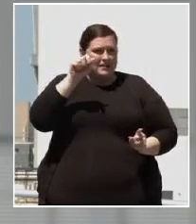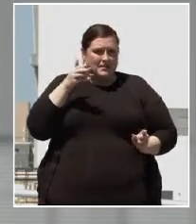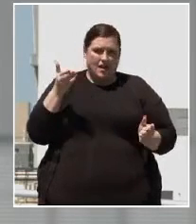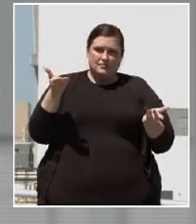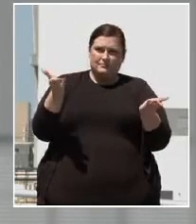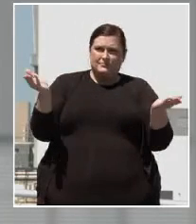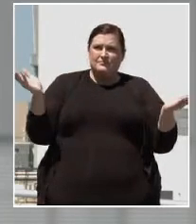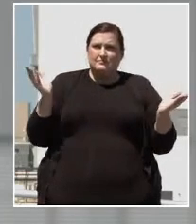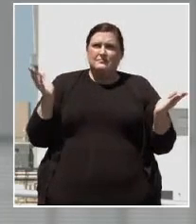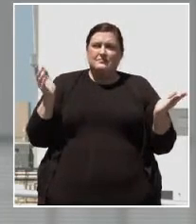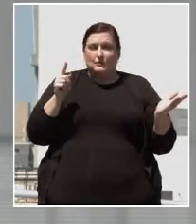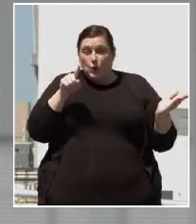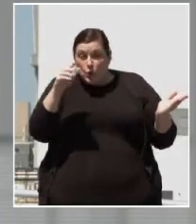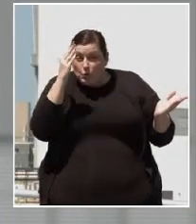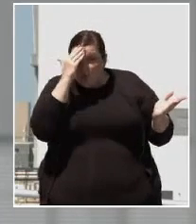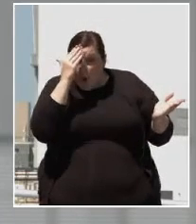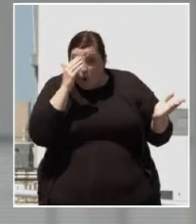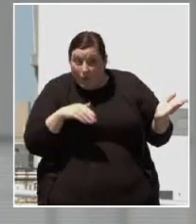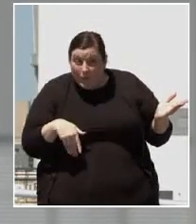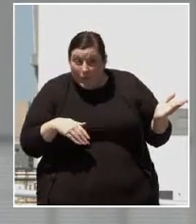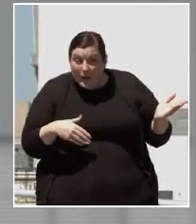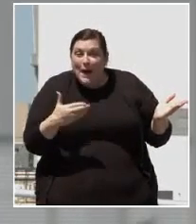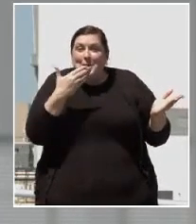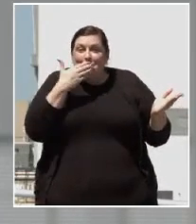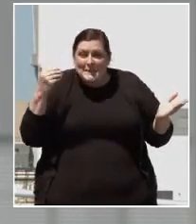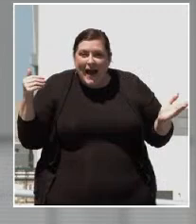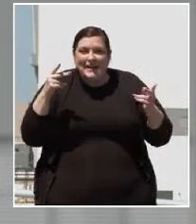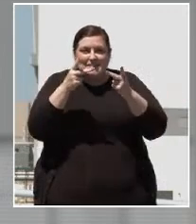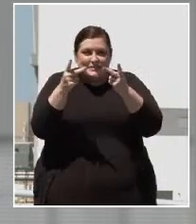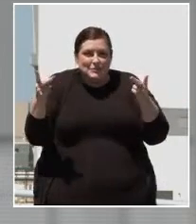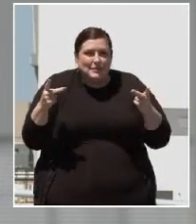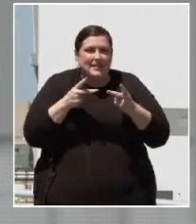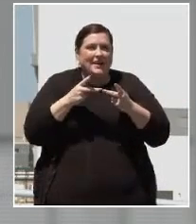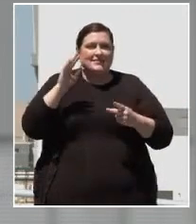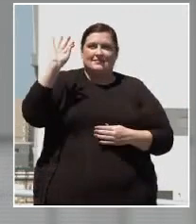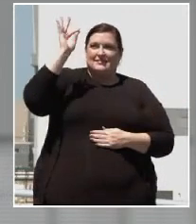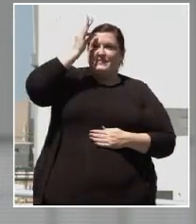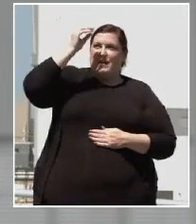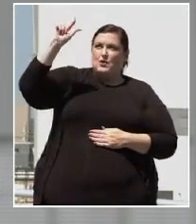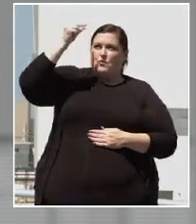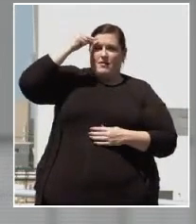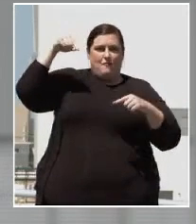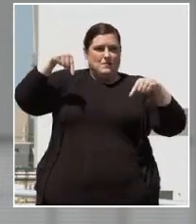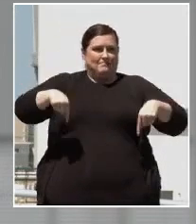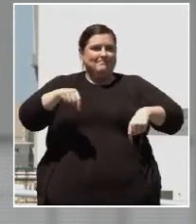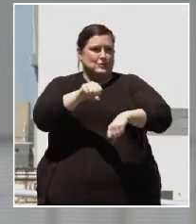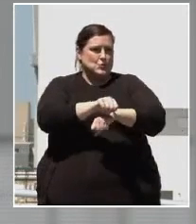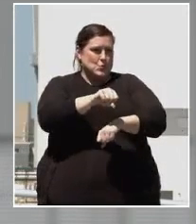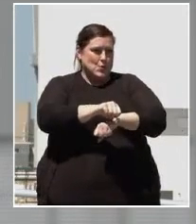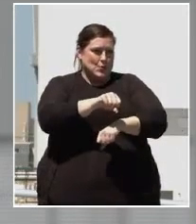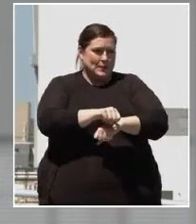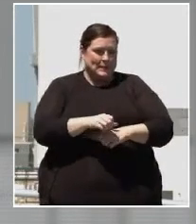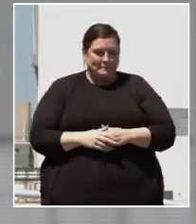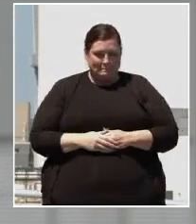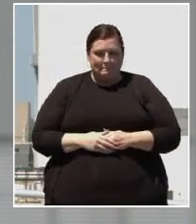NASA you know it the best place in the federal government to